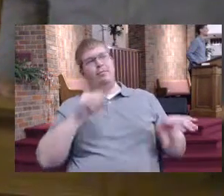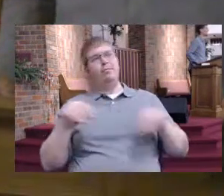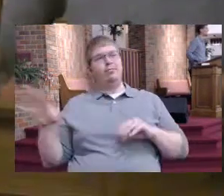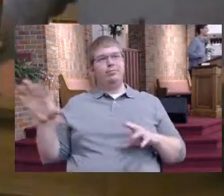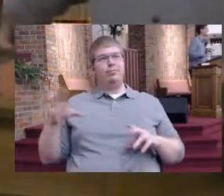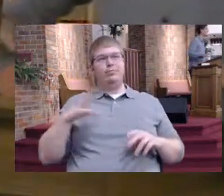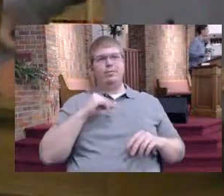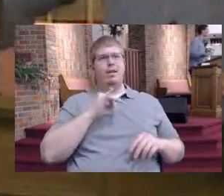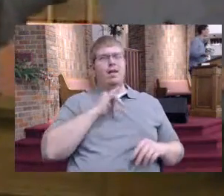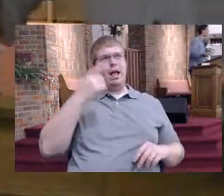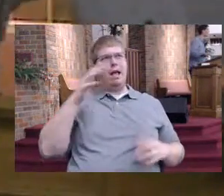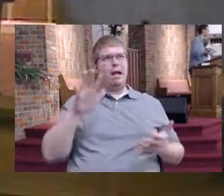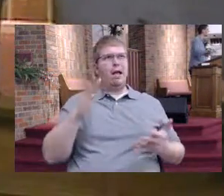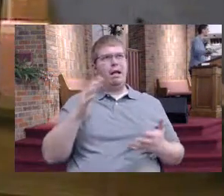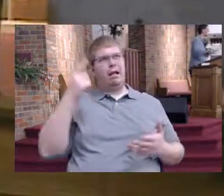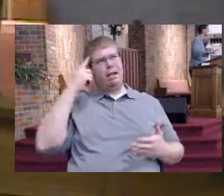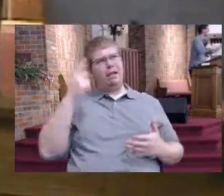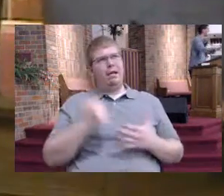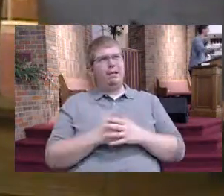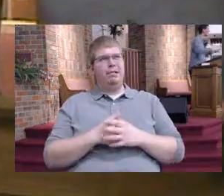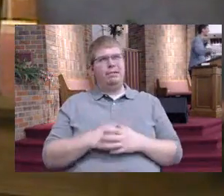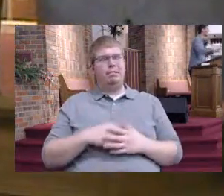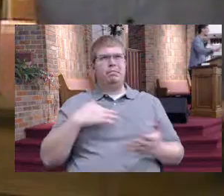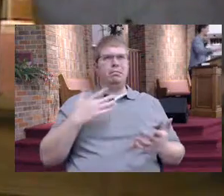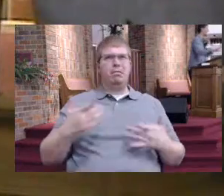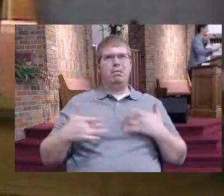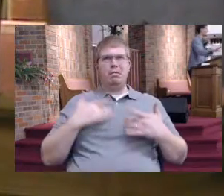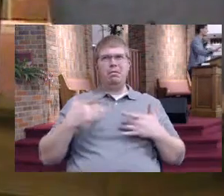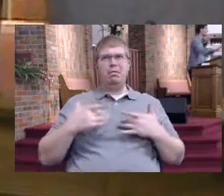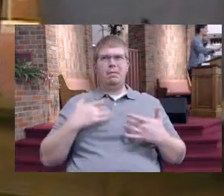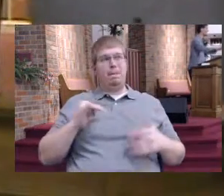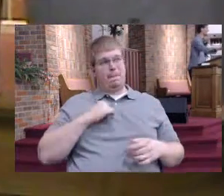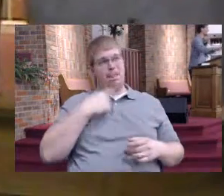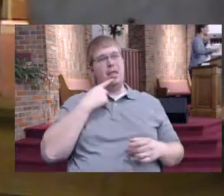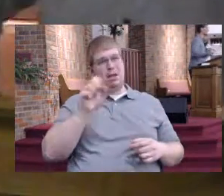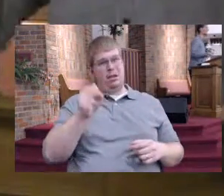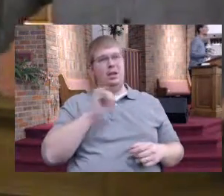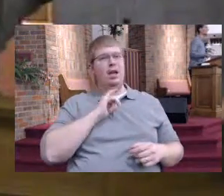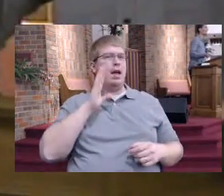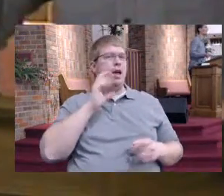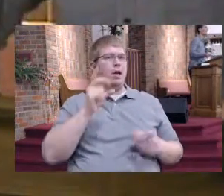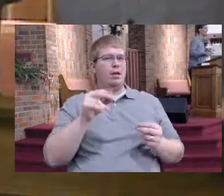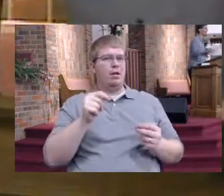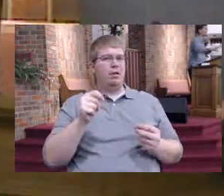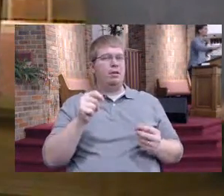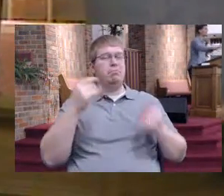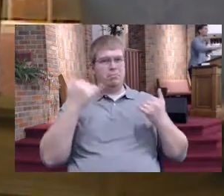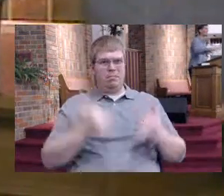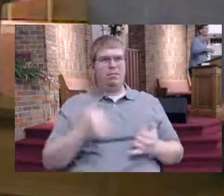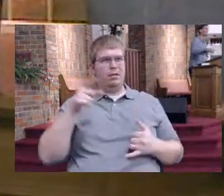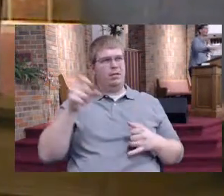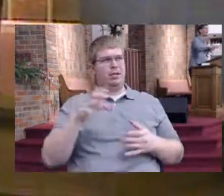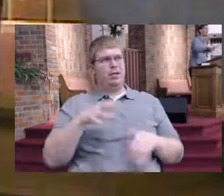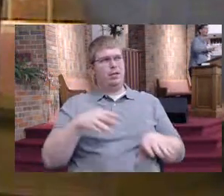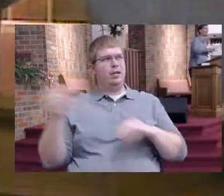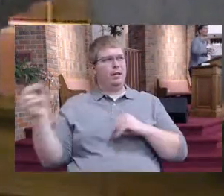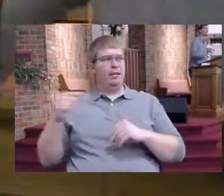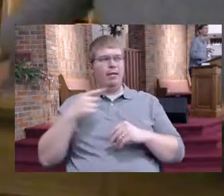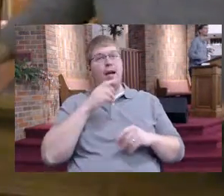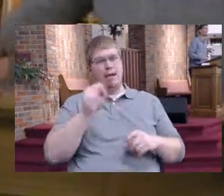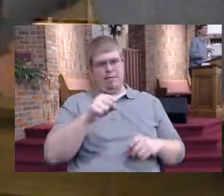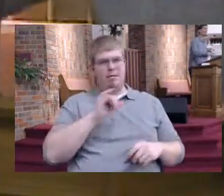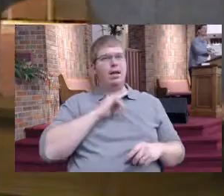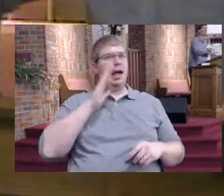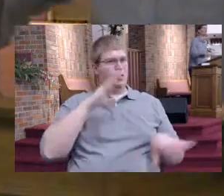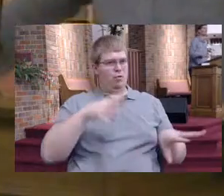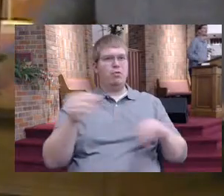And I was kind of like, kind of feeling out God. Now, okay, I said I was going to do it. You can take it away now. I said I was going to go. Now let me feel